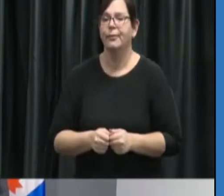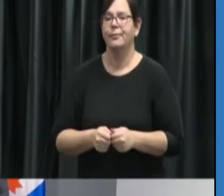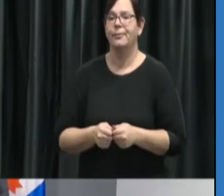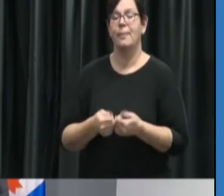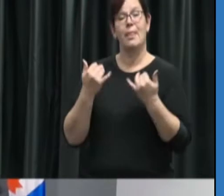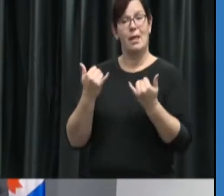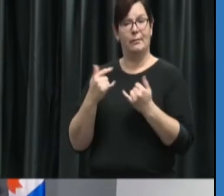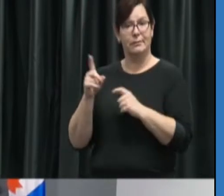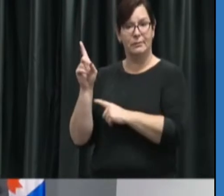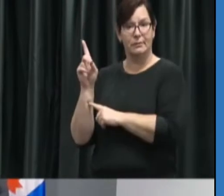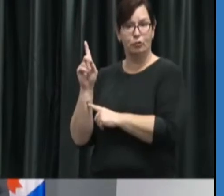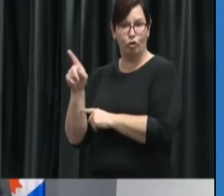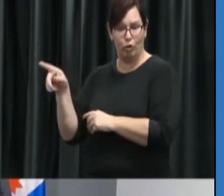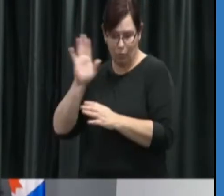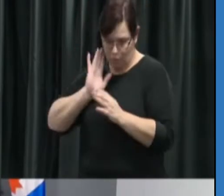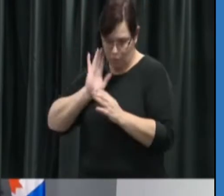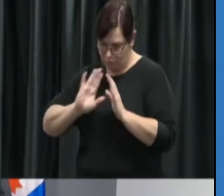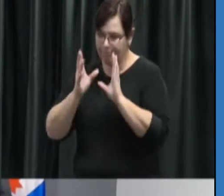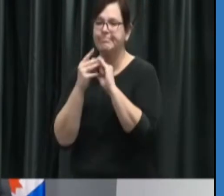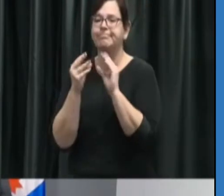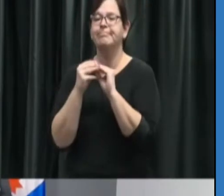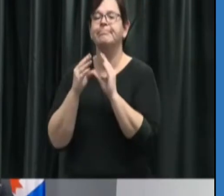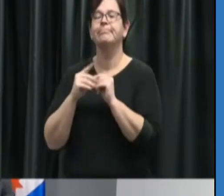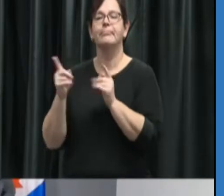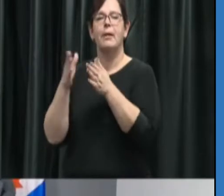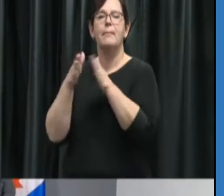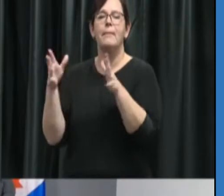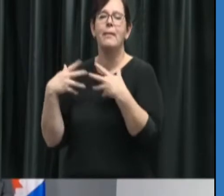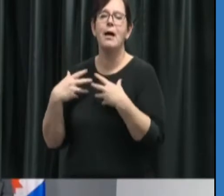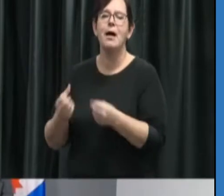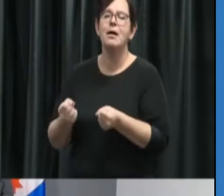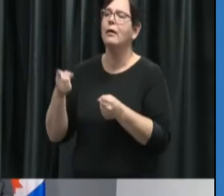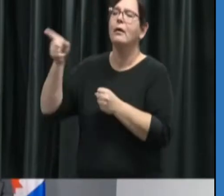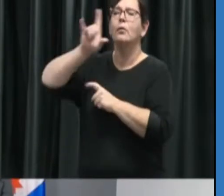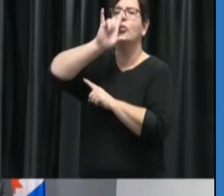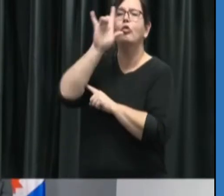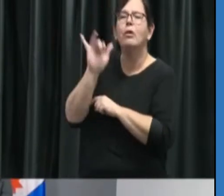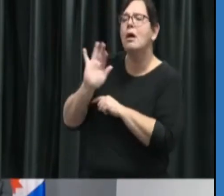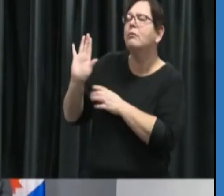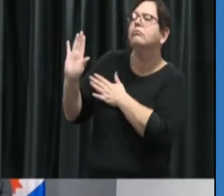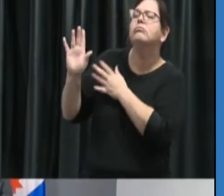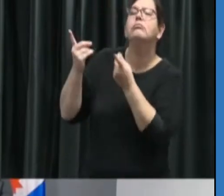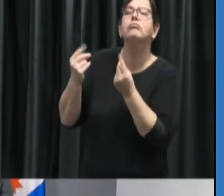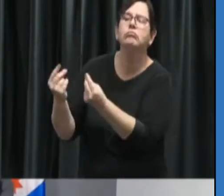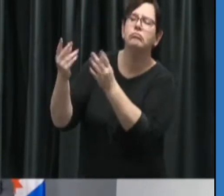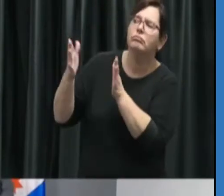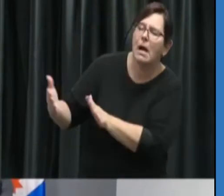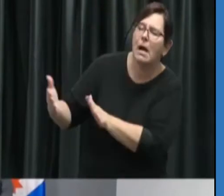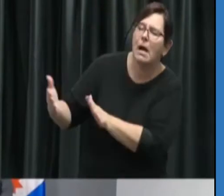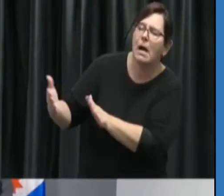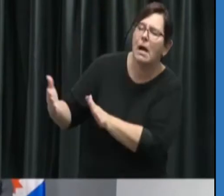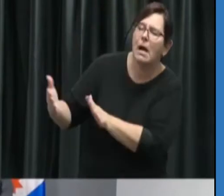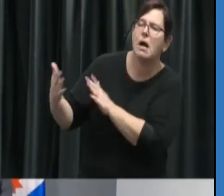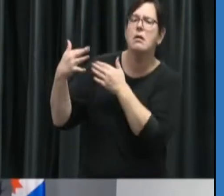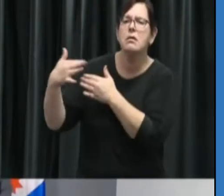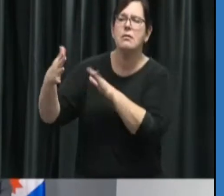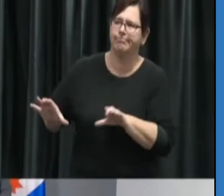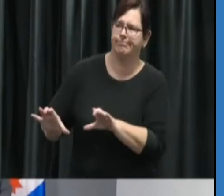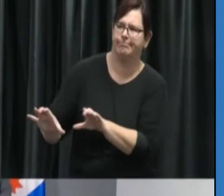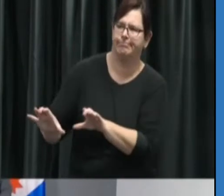public health is doing to help fight this virus in the Northwest. The government of the City of Toronto itself is